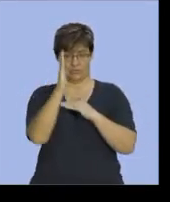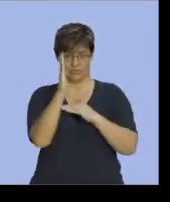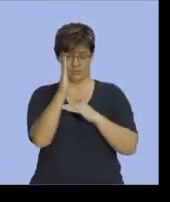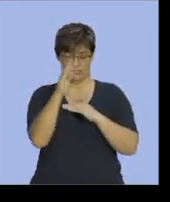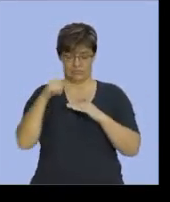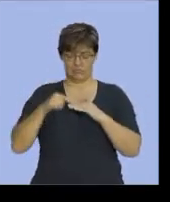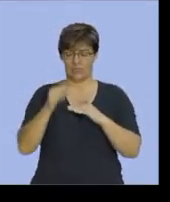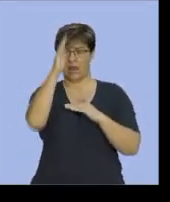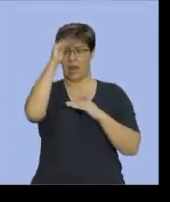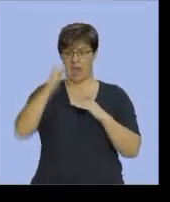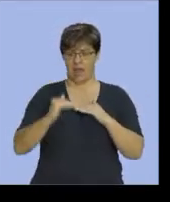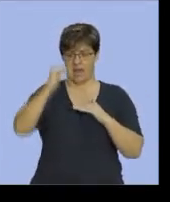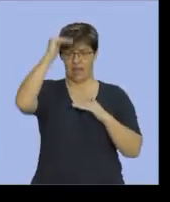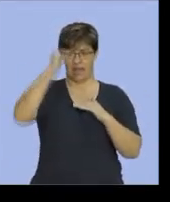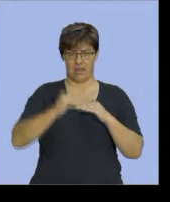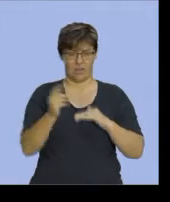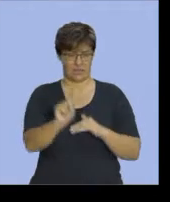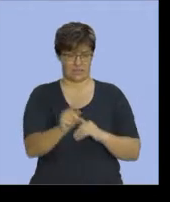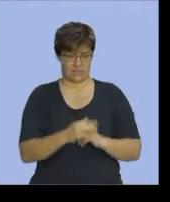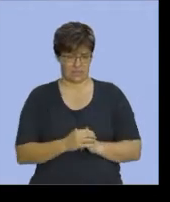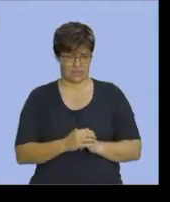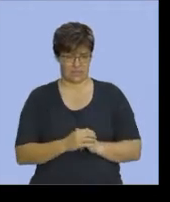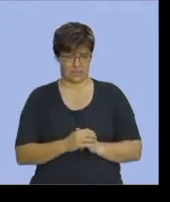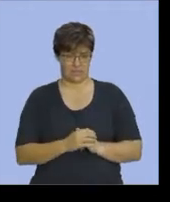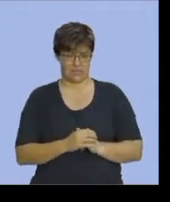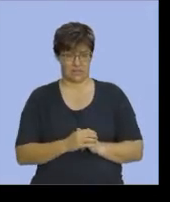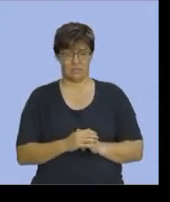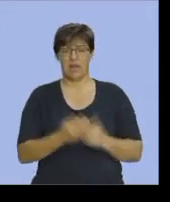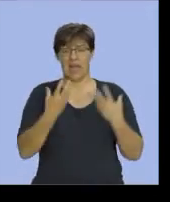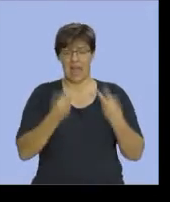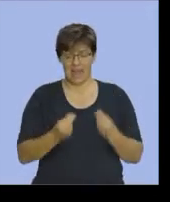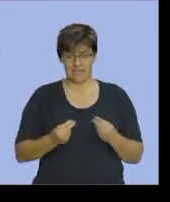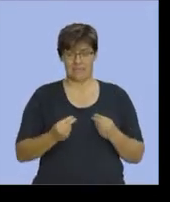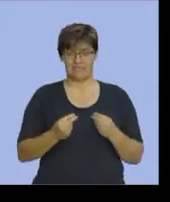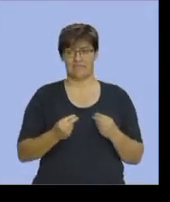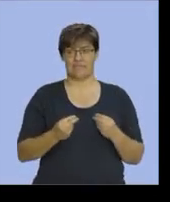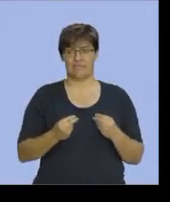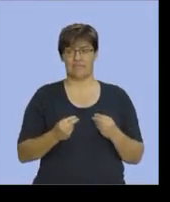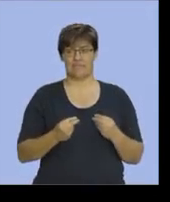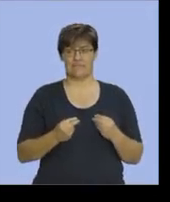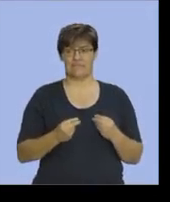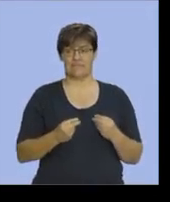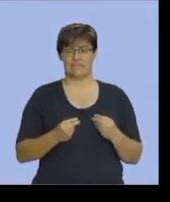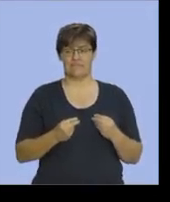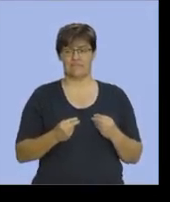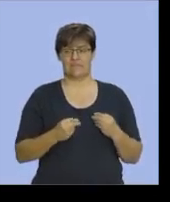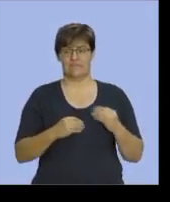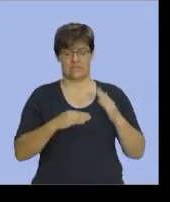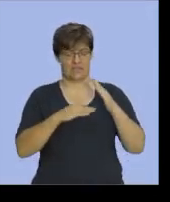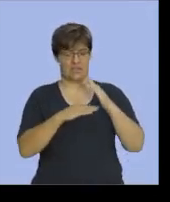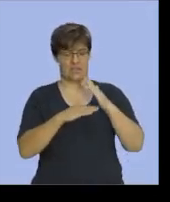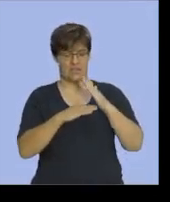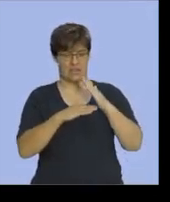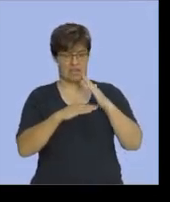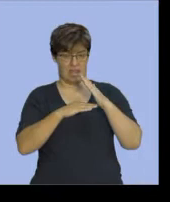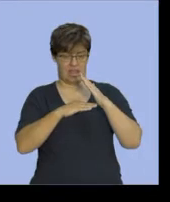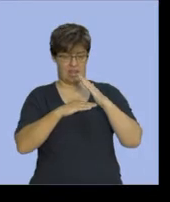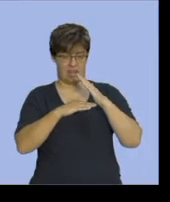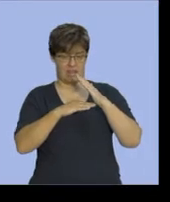horizontal surface, what will then be the height? So you can see here that I have that the angle